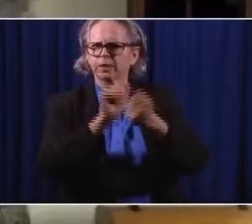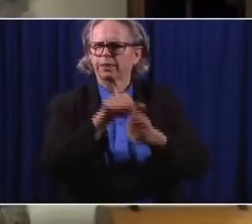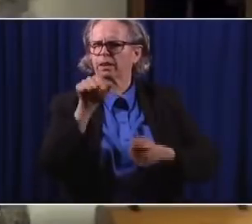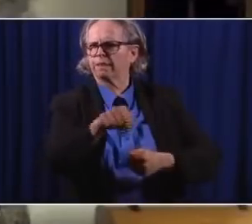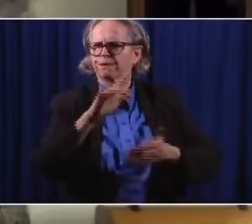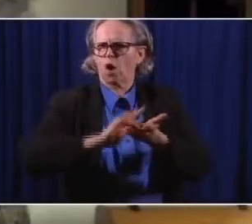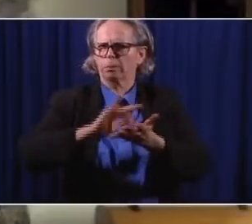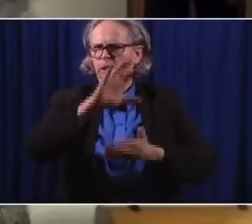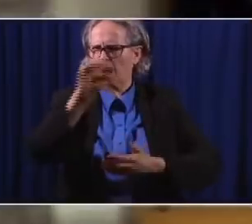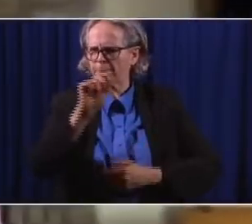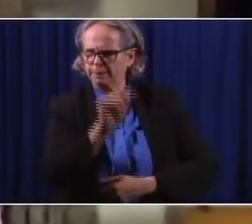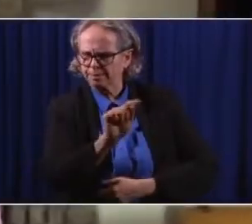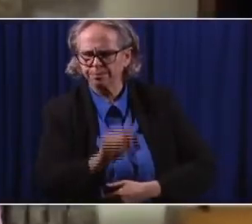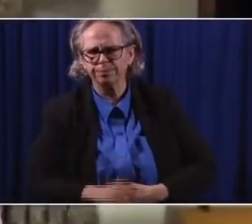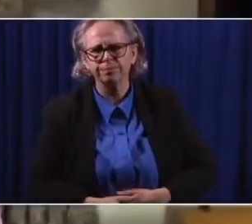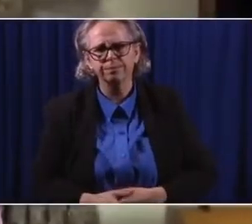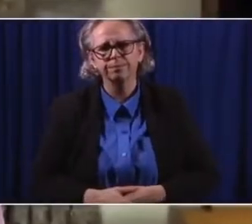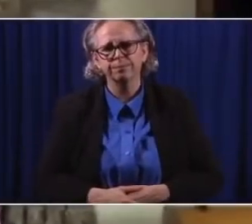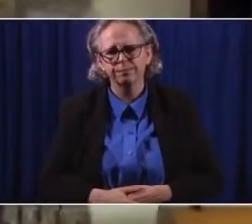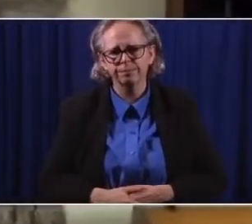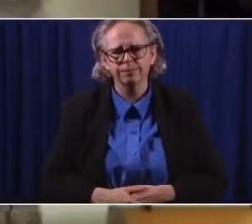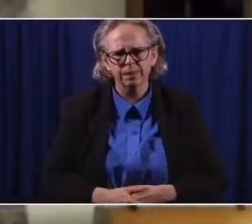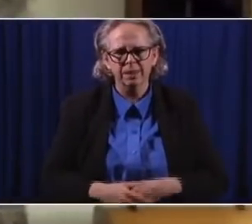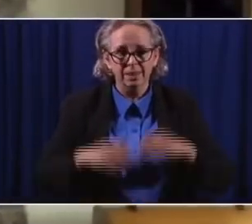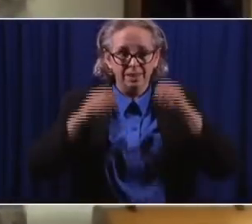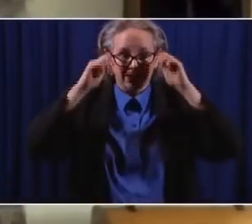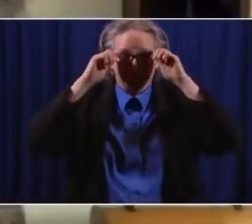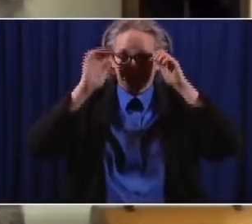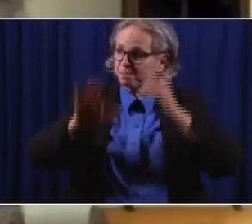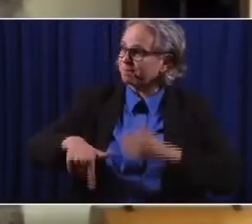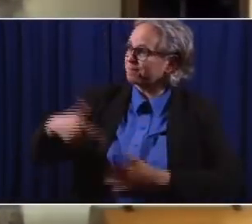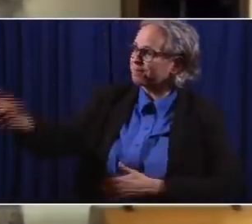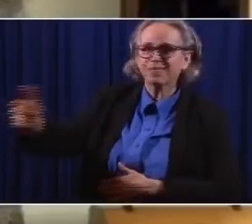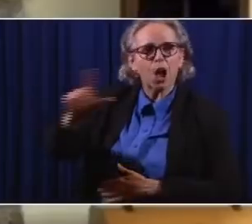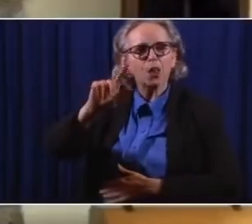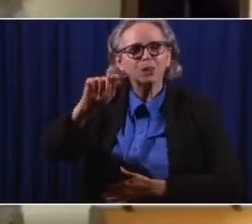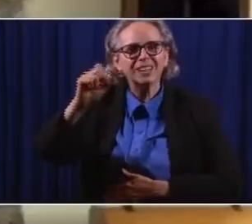Let me now turn to Lieutenant Governor. John.